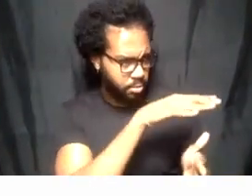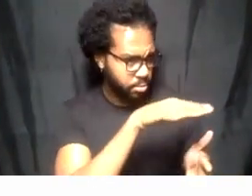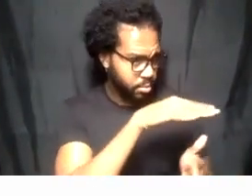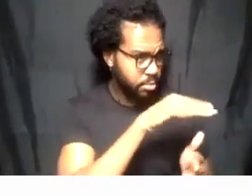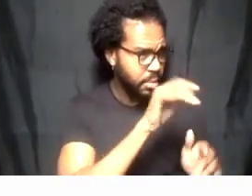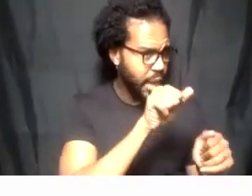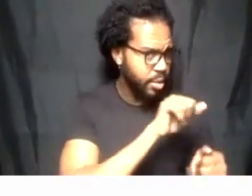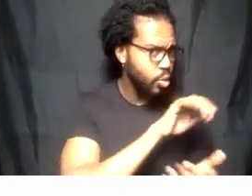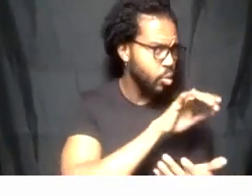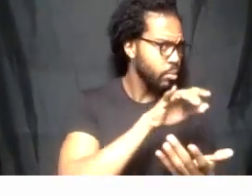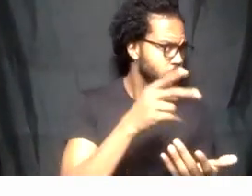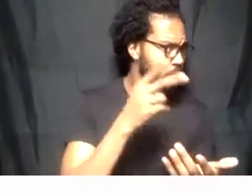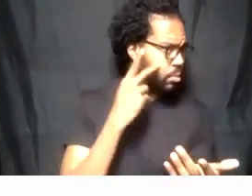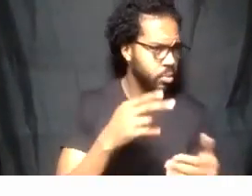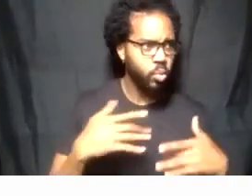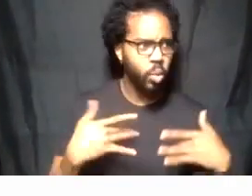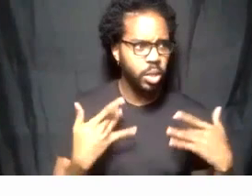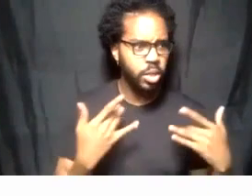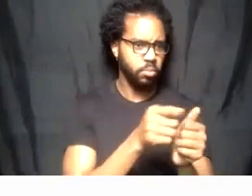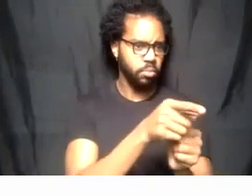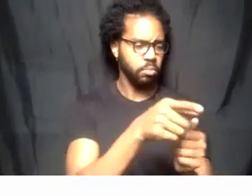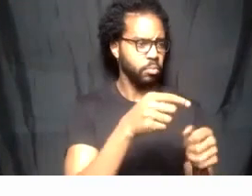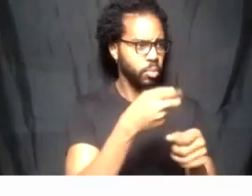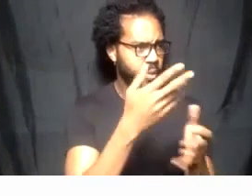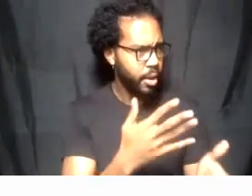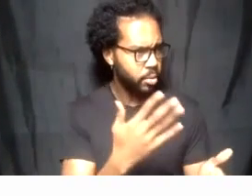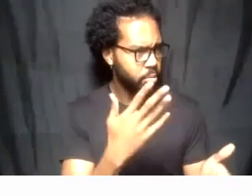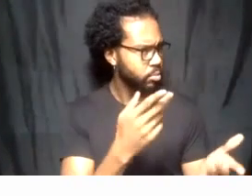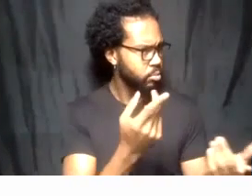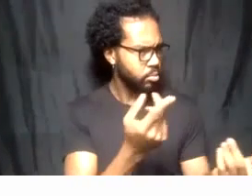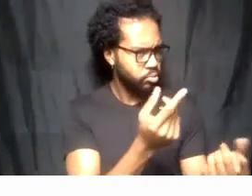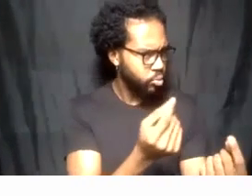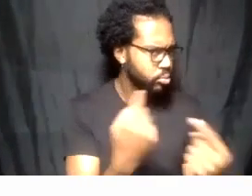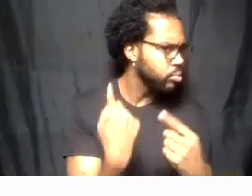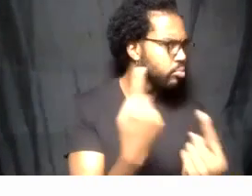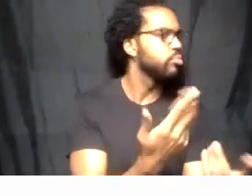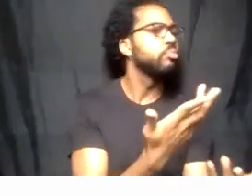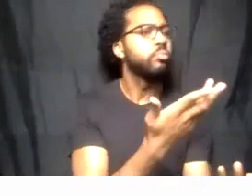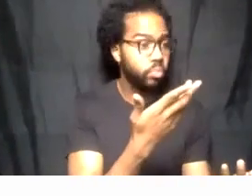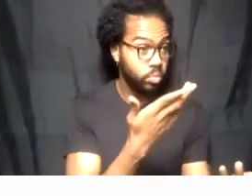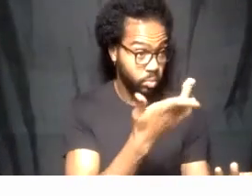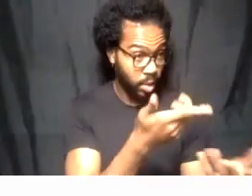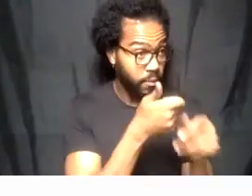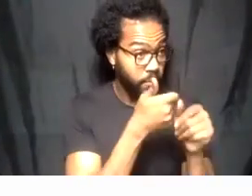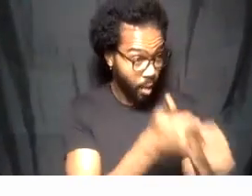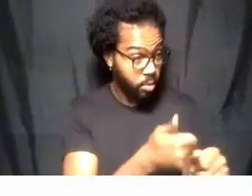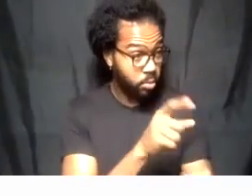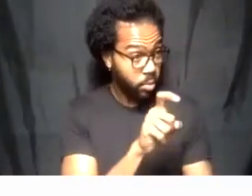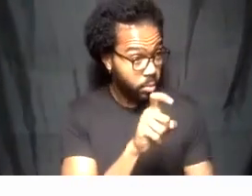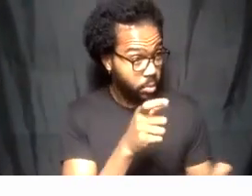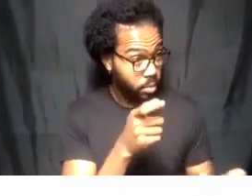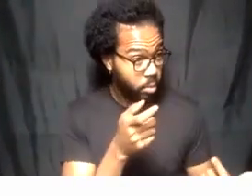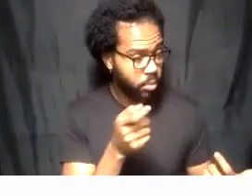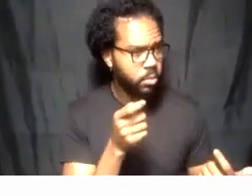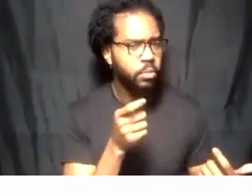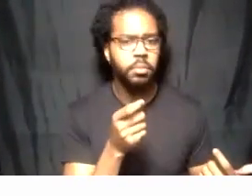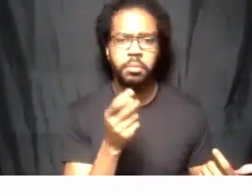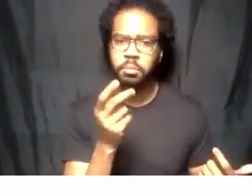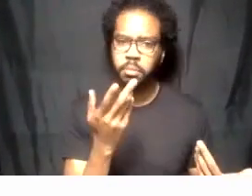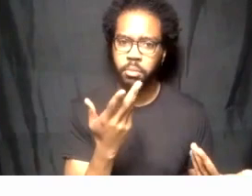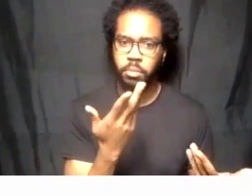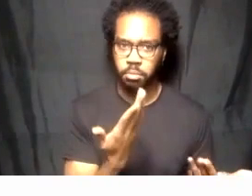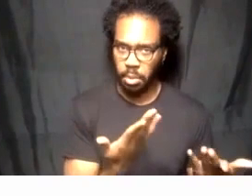in with the provider, see what steps they have been taking, whether they are in compliance, and whether there would